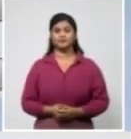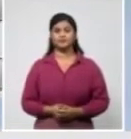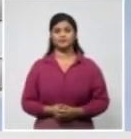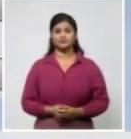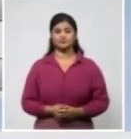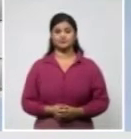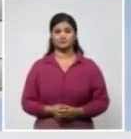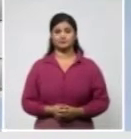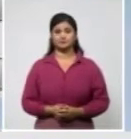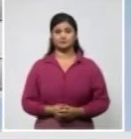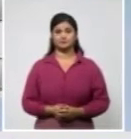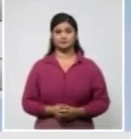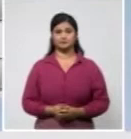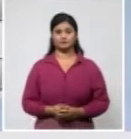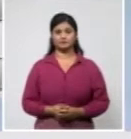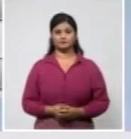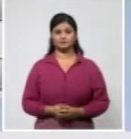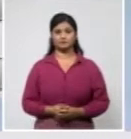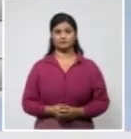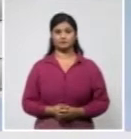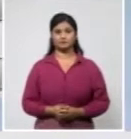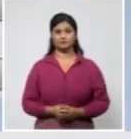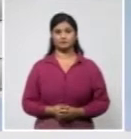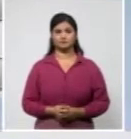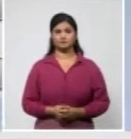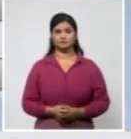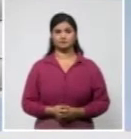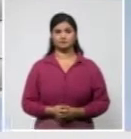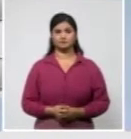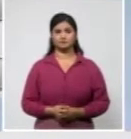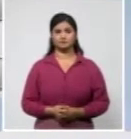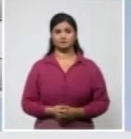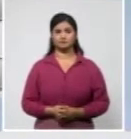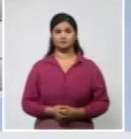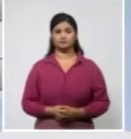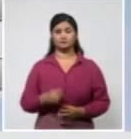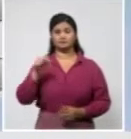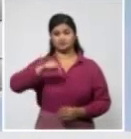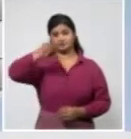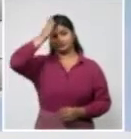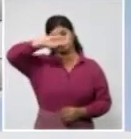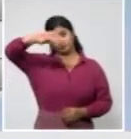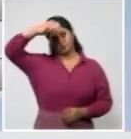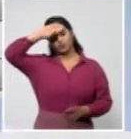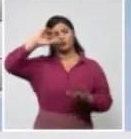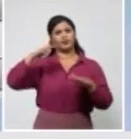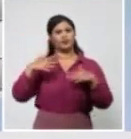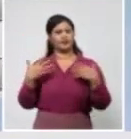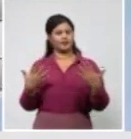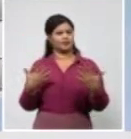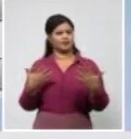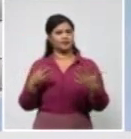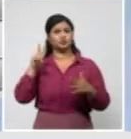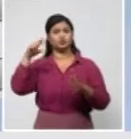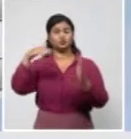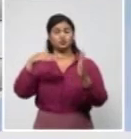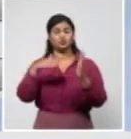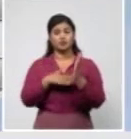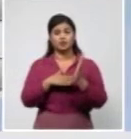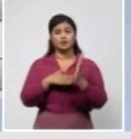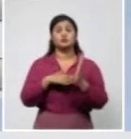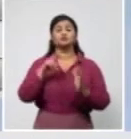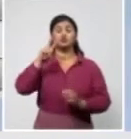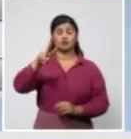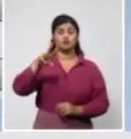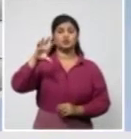for SARS-CoV-2 and COVID-19. This brings the total number of samples processed in the entire